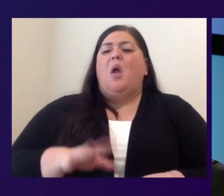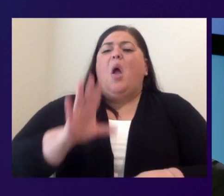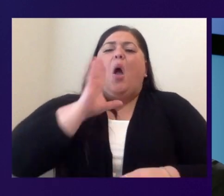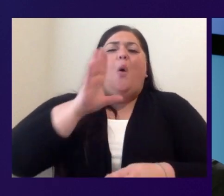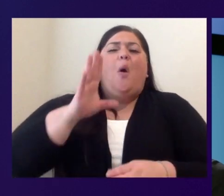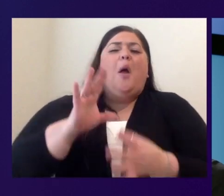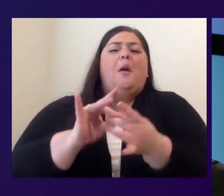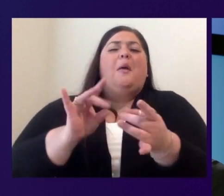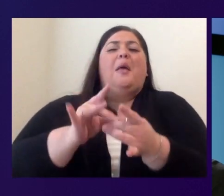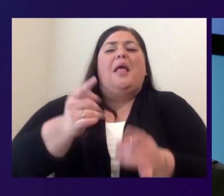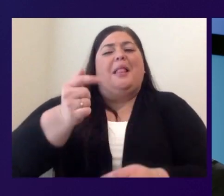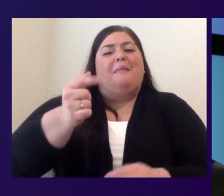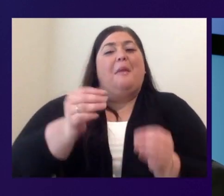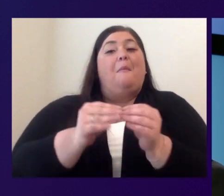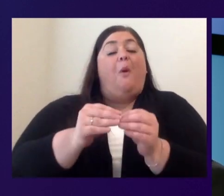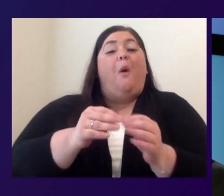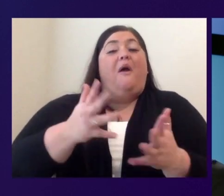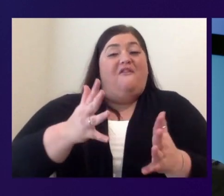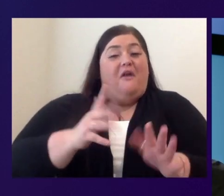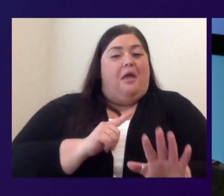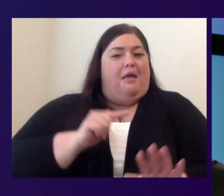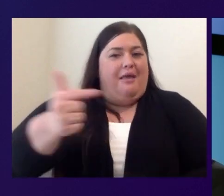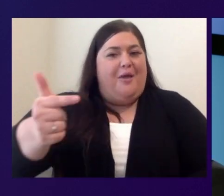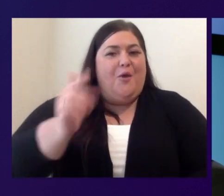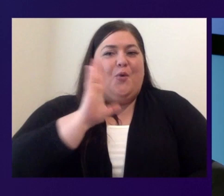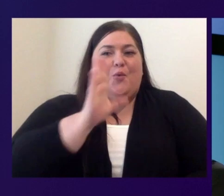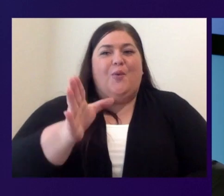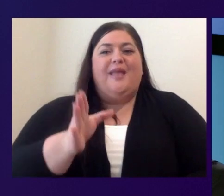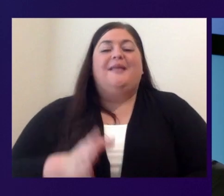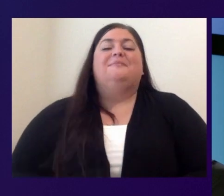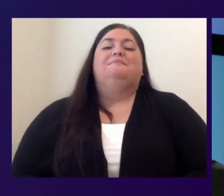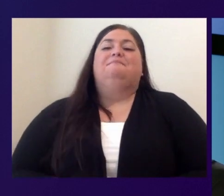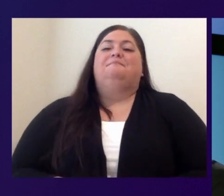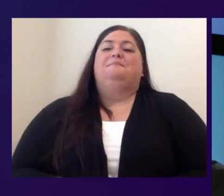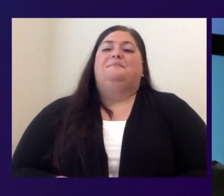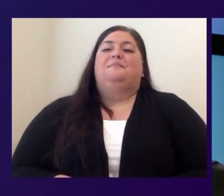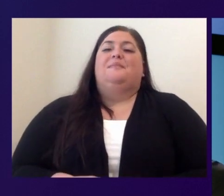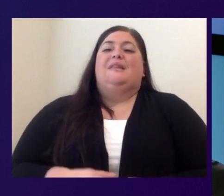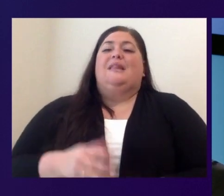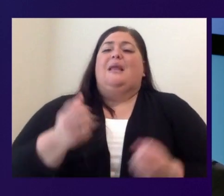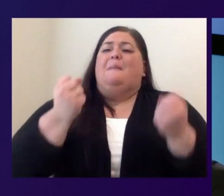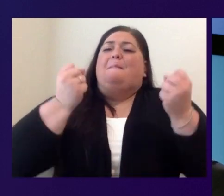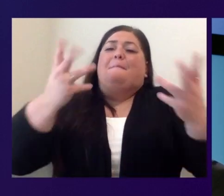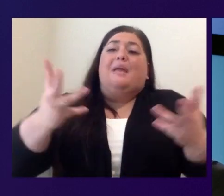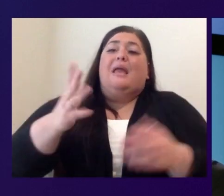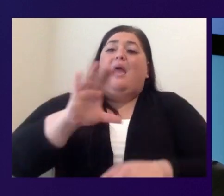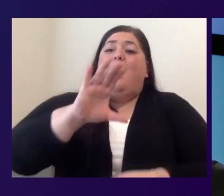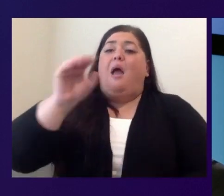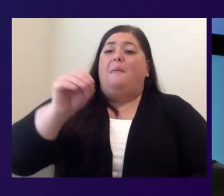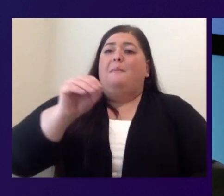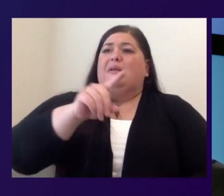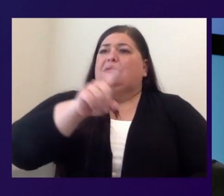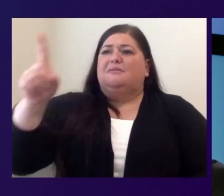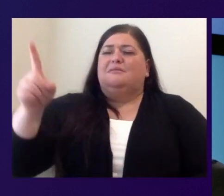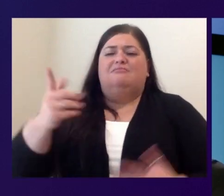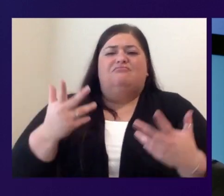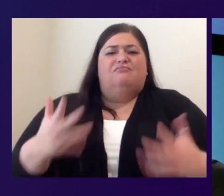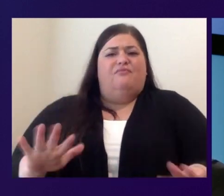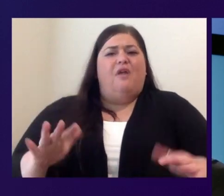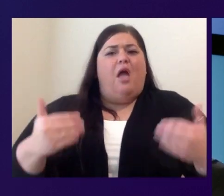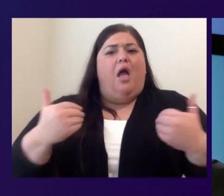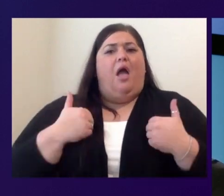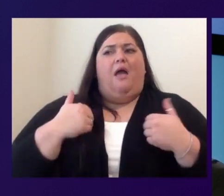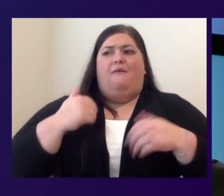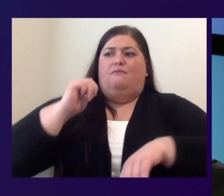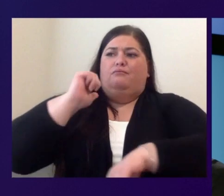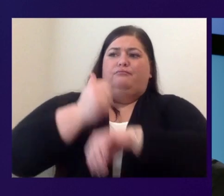you, is that a lot of these companies have existing IT systems that they want to integrate with.